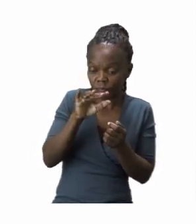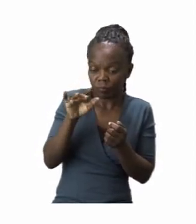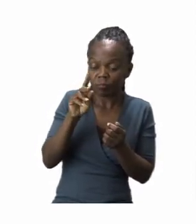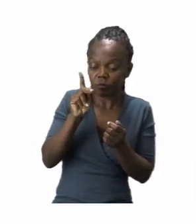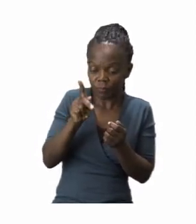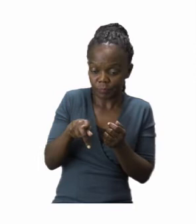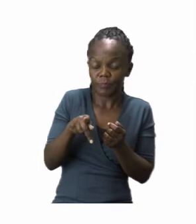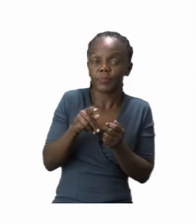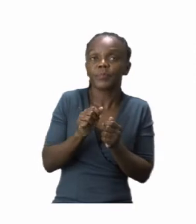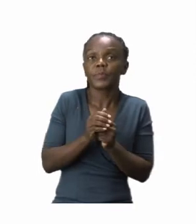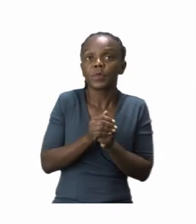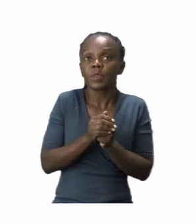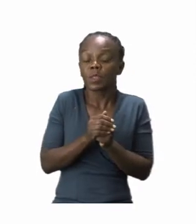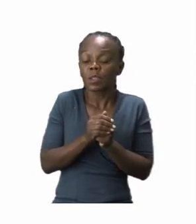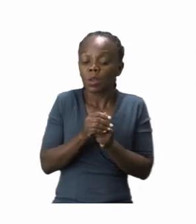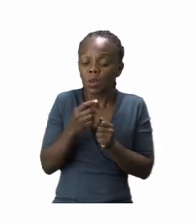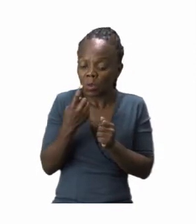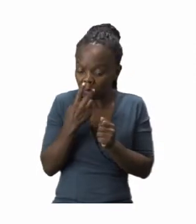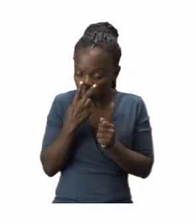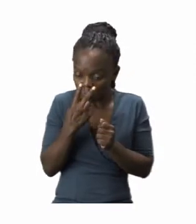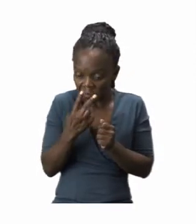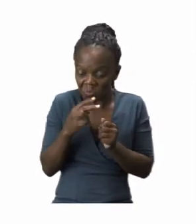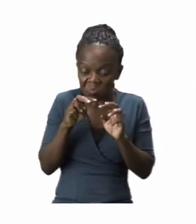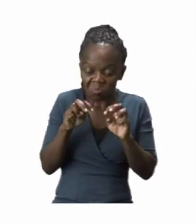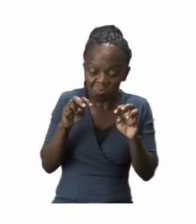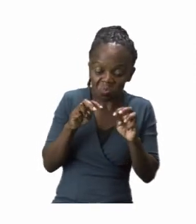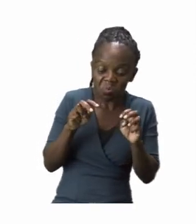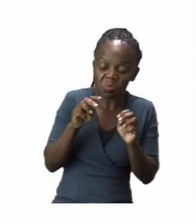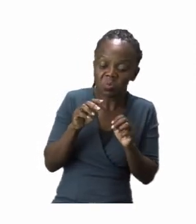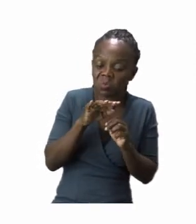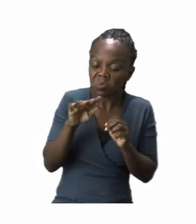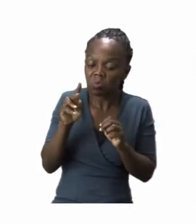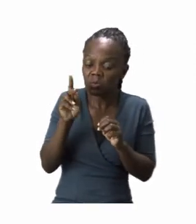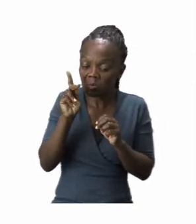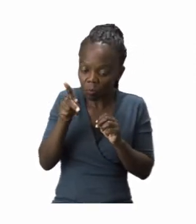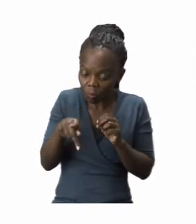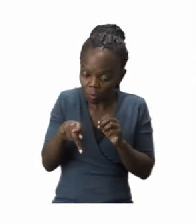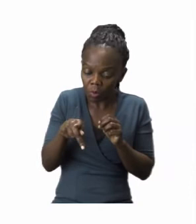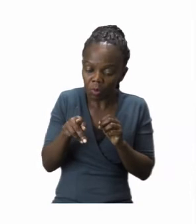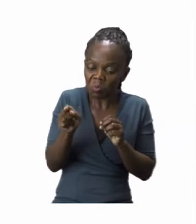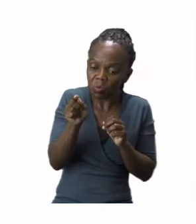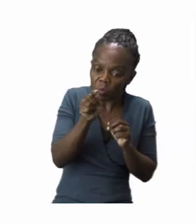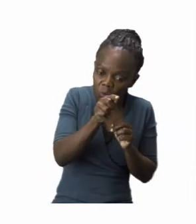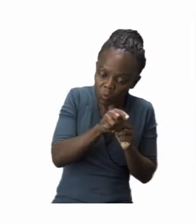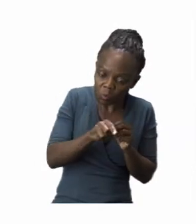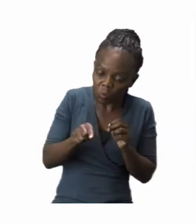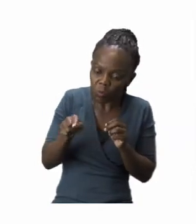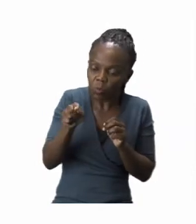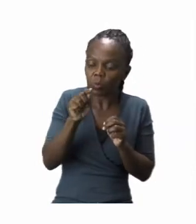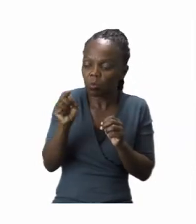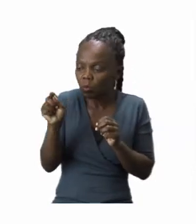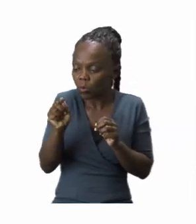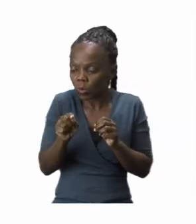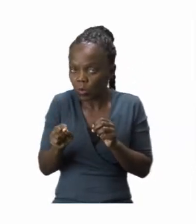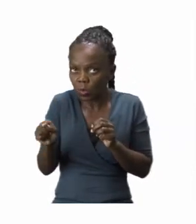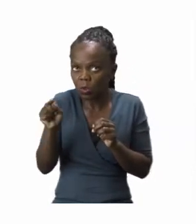to trace the letter P. Please start at the dot.